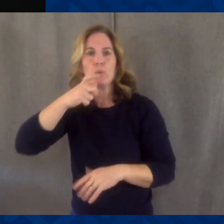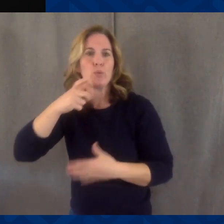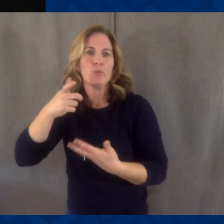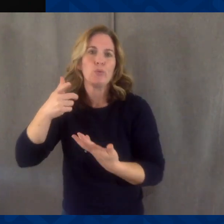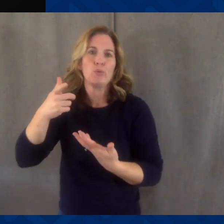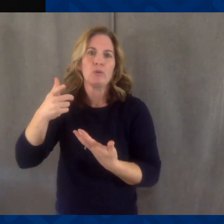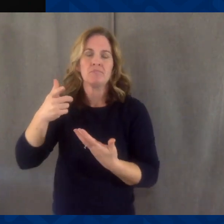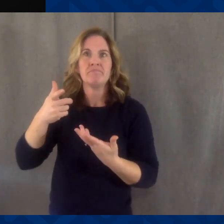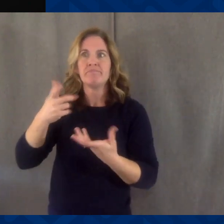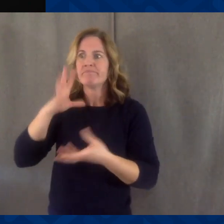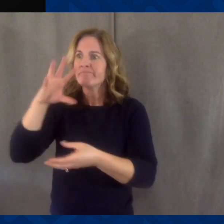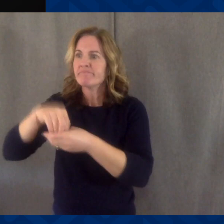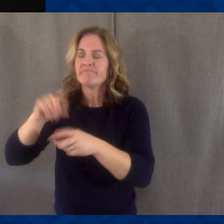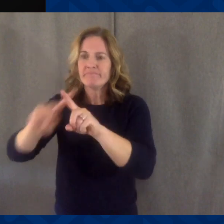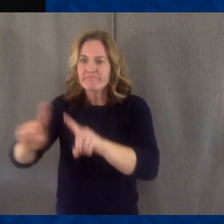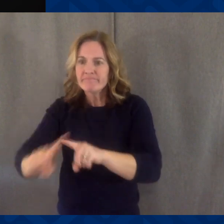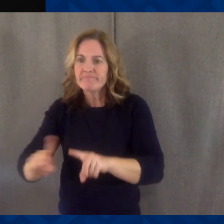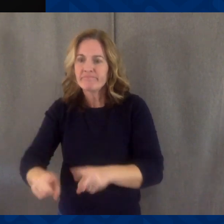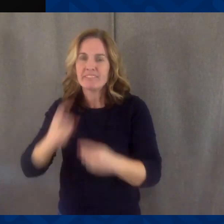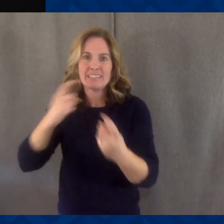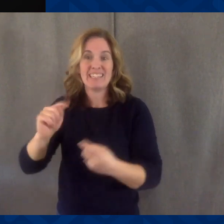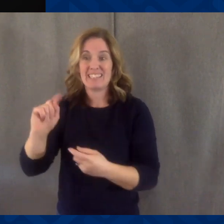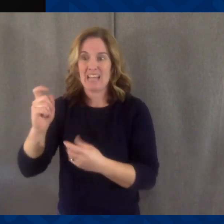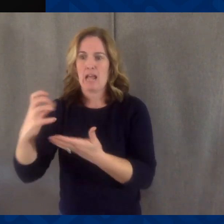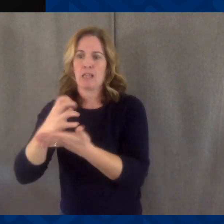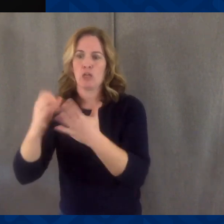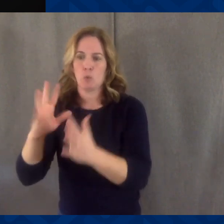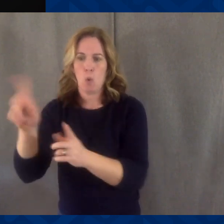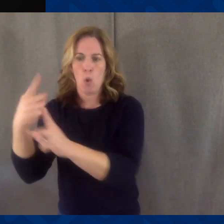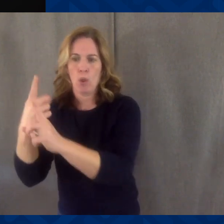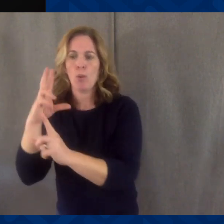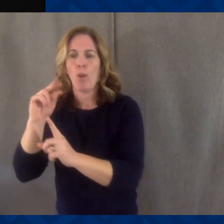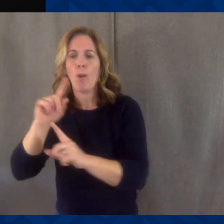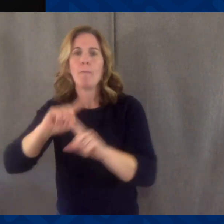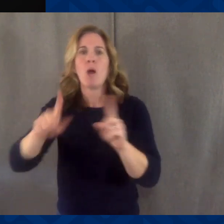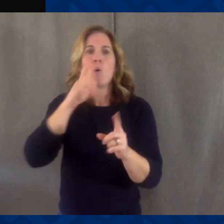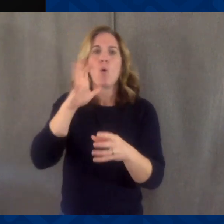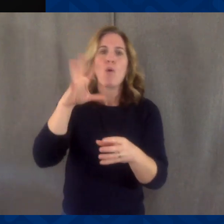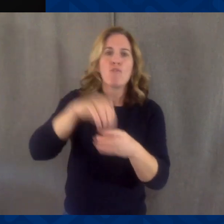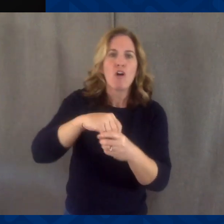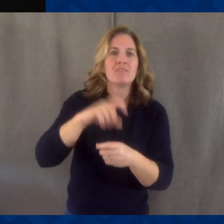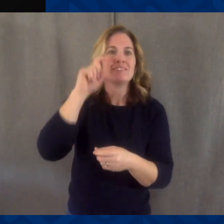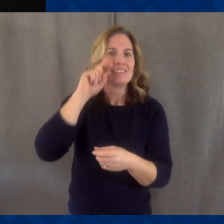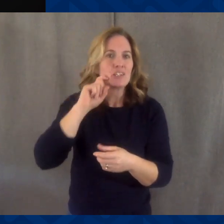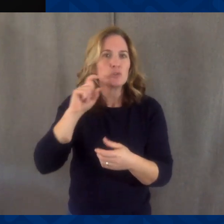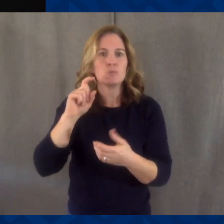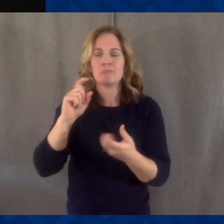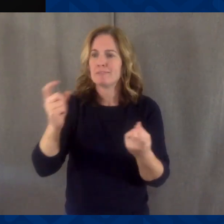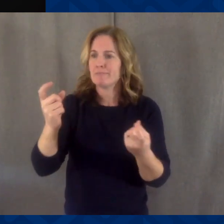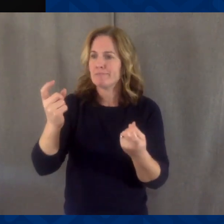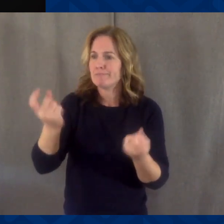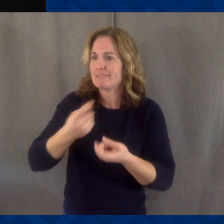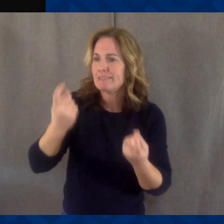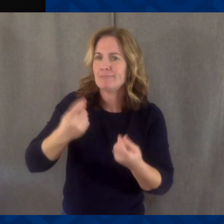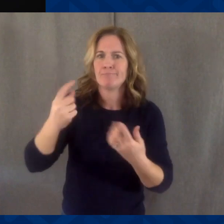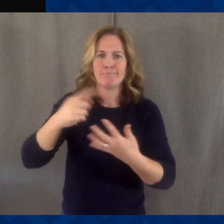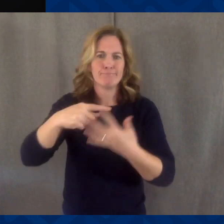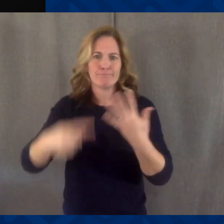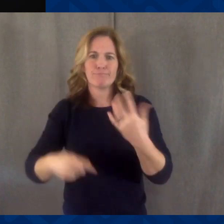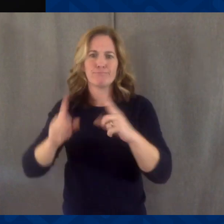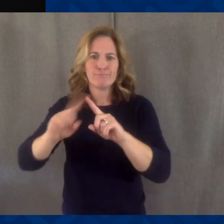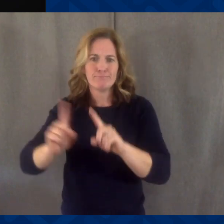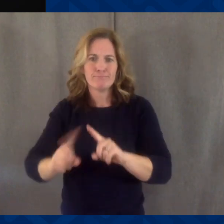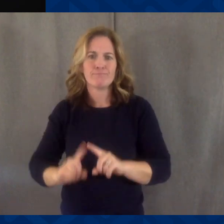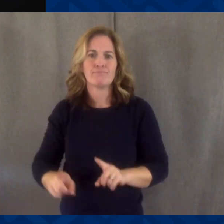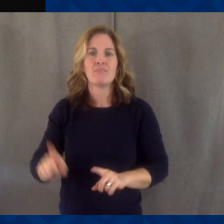adultery or prostitution. Tax collectors, these were people who would lie, cheat, and steal from their own people in order to pad